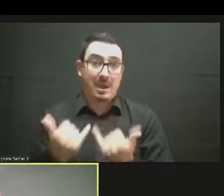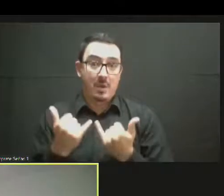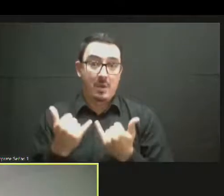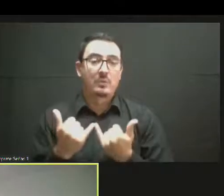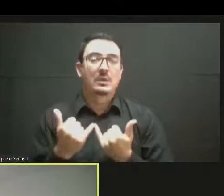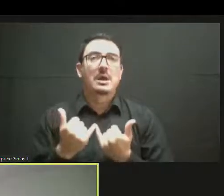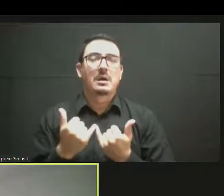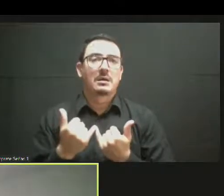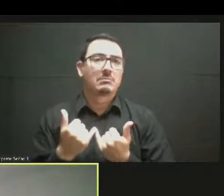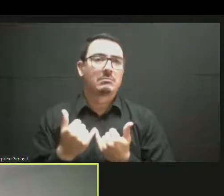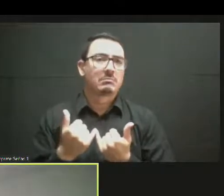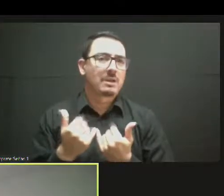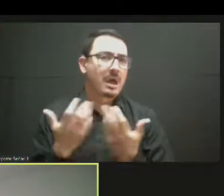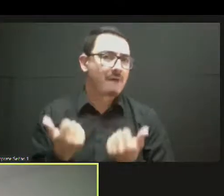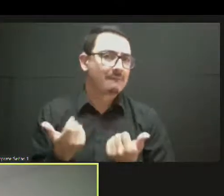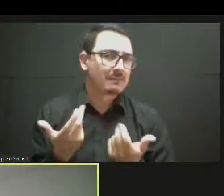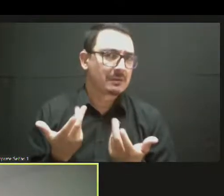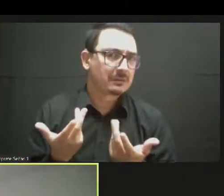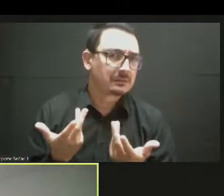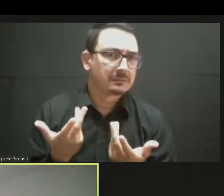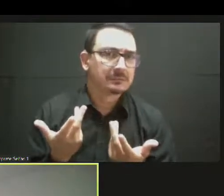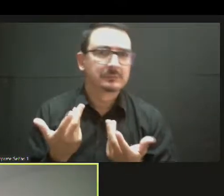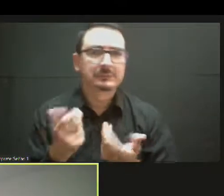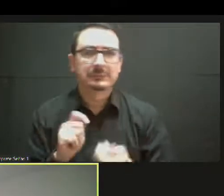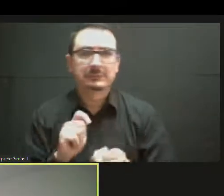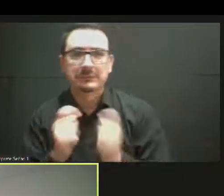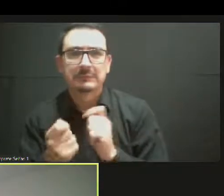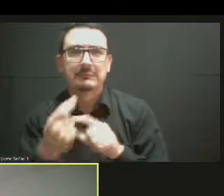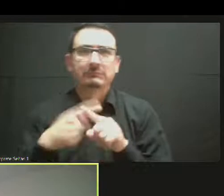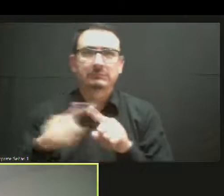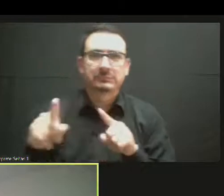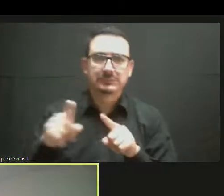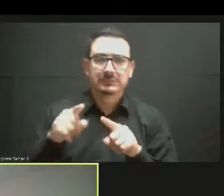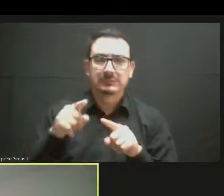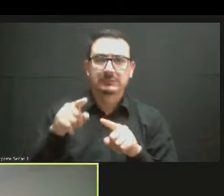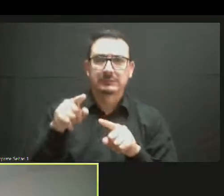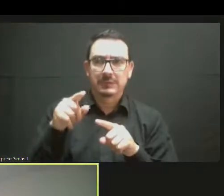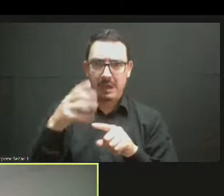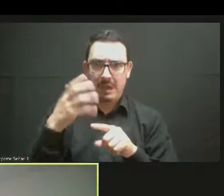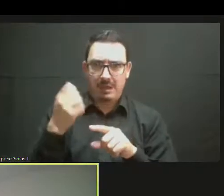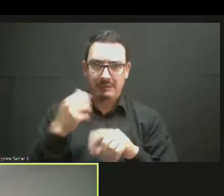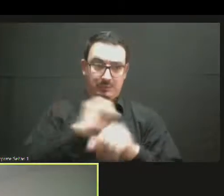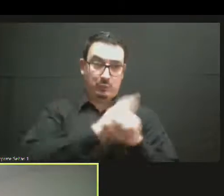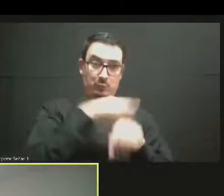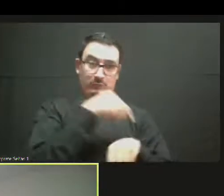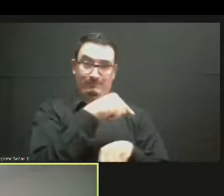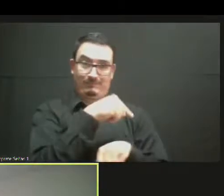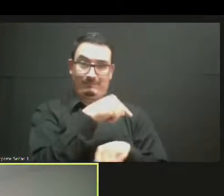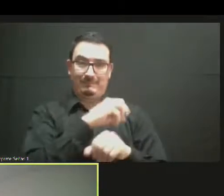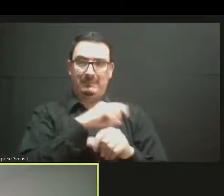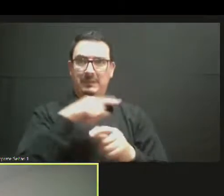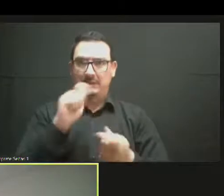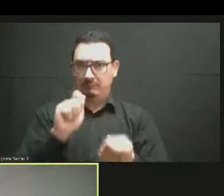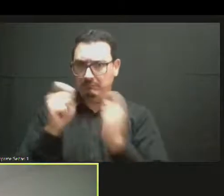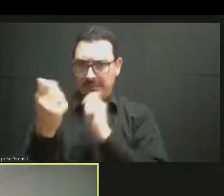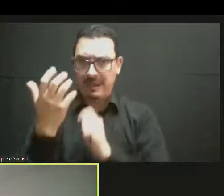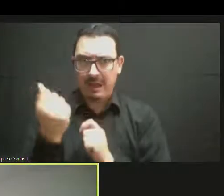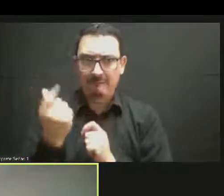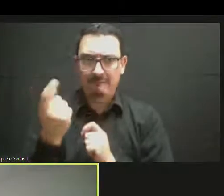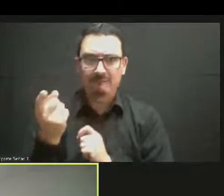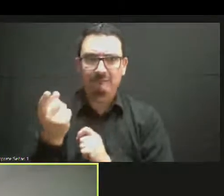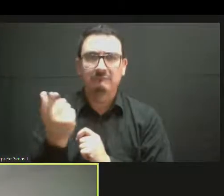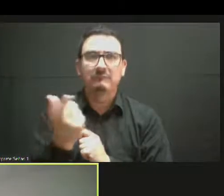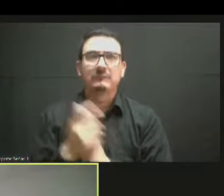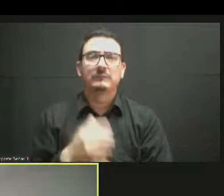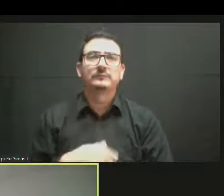as I previously said, we have this wave of that we think it's a wave. Actually, it's